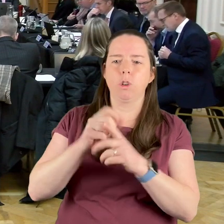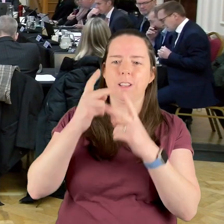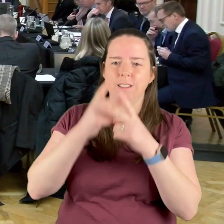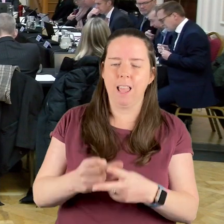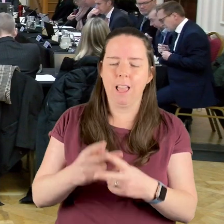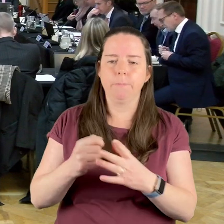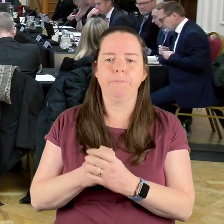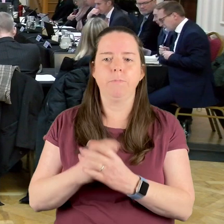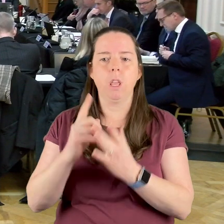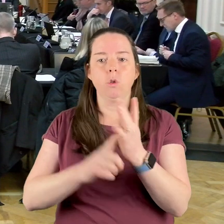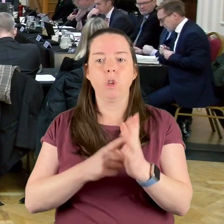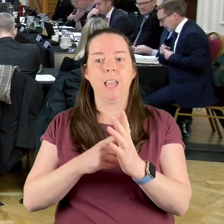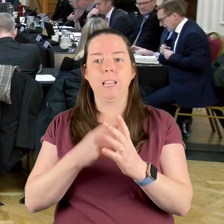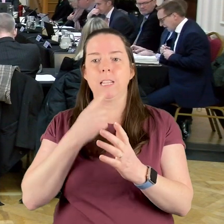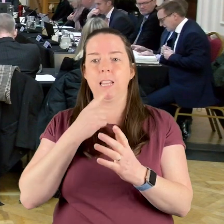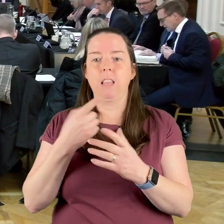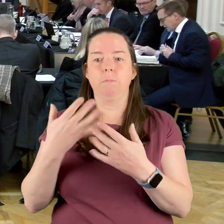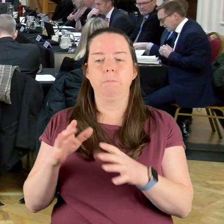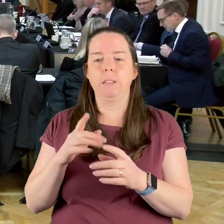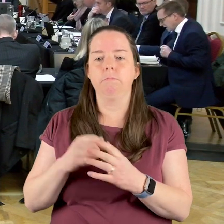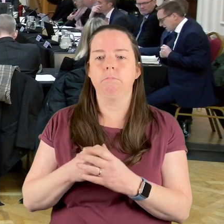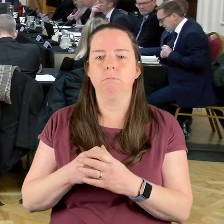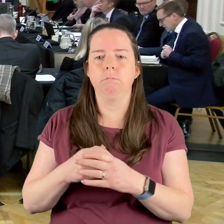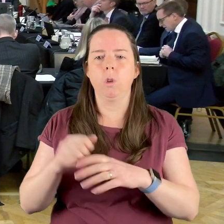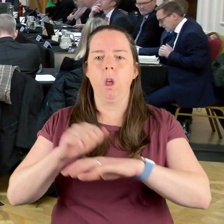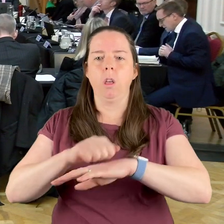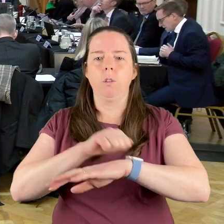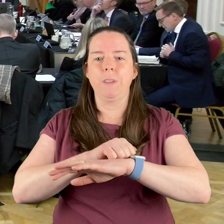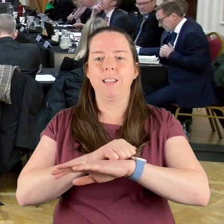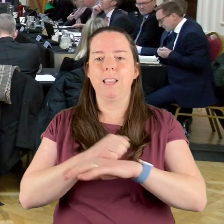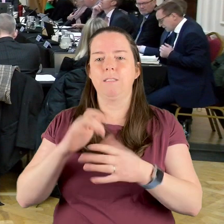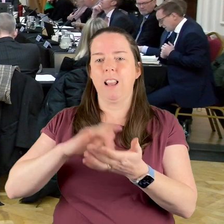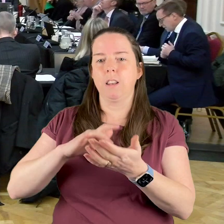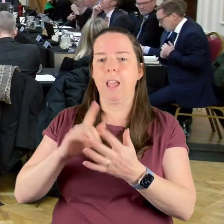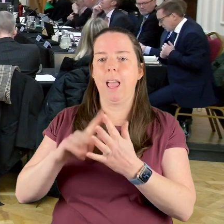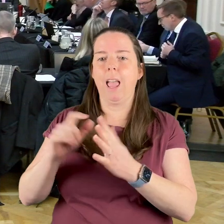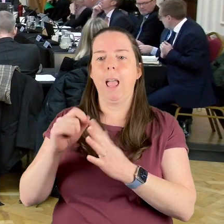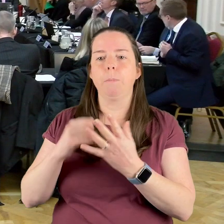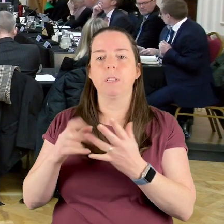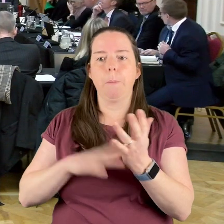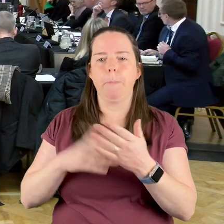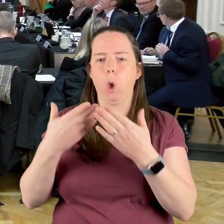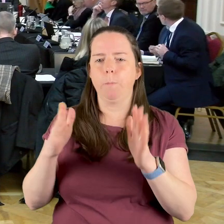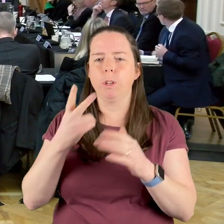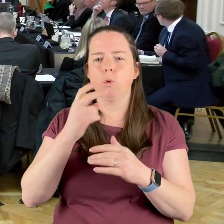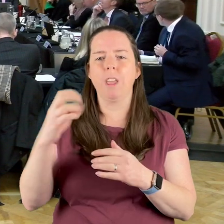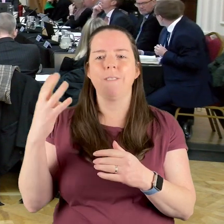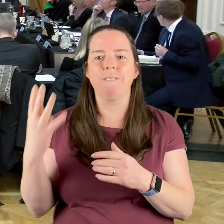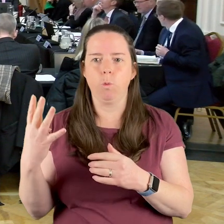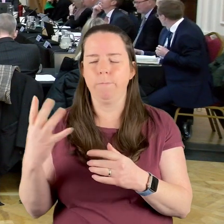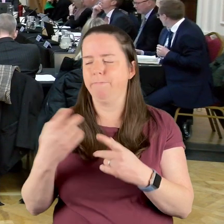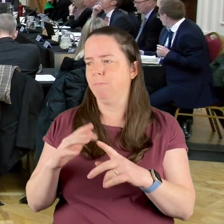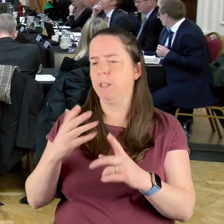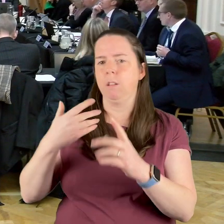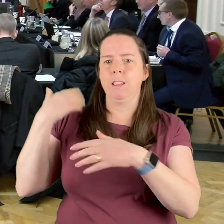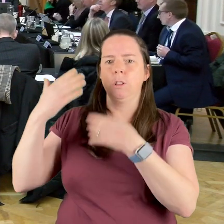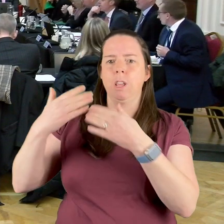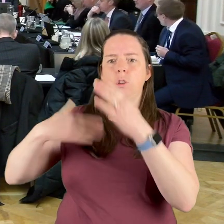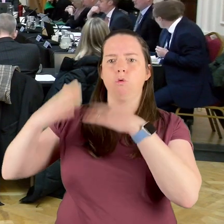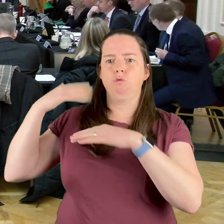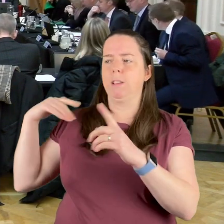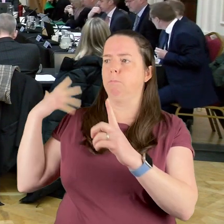and diagnostics care. And as Jacqueline says, the Orthopaedic Centre in Epsom, which opened